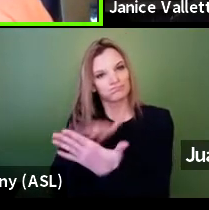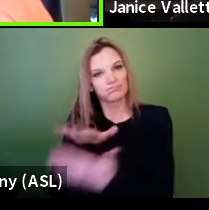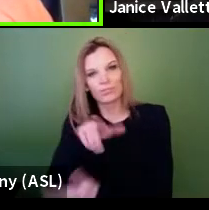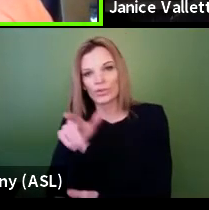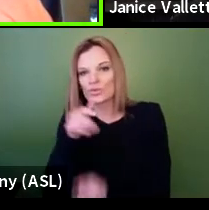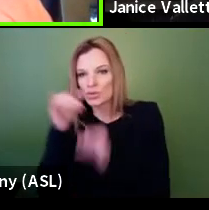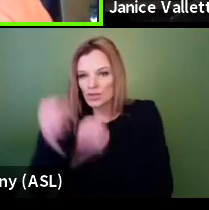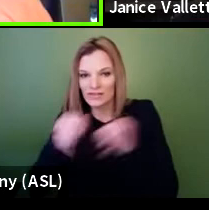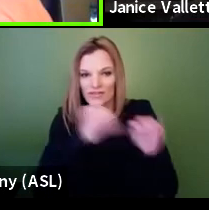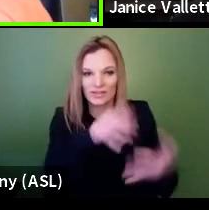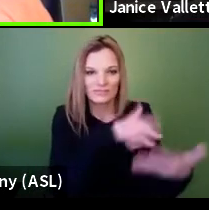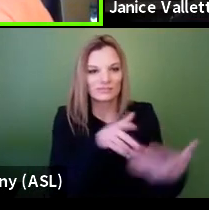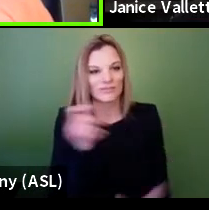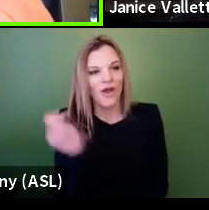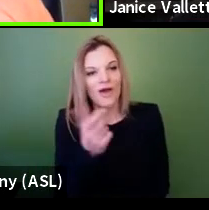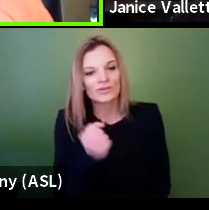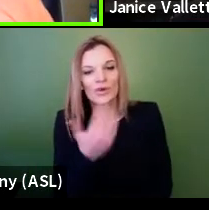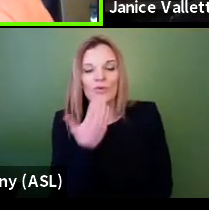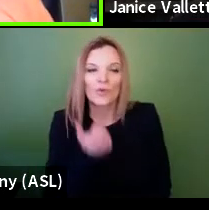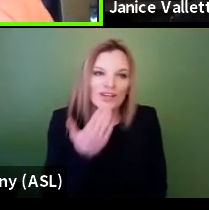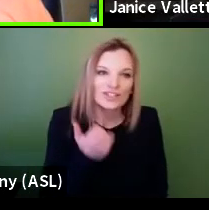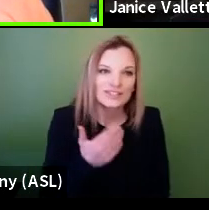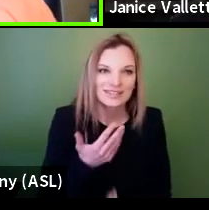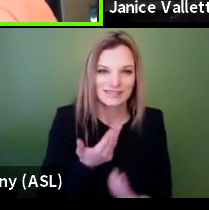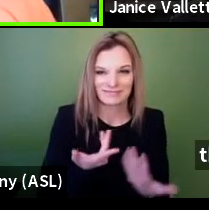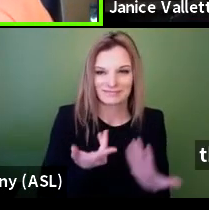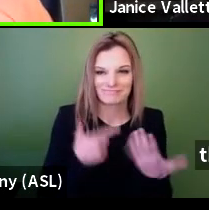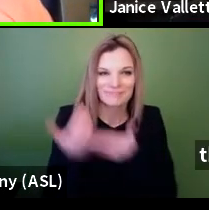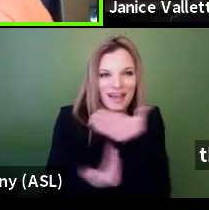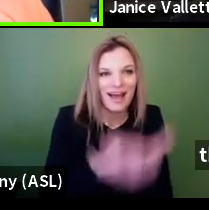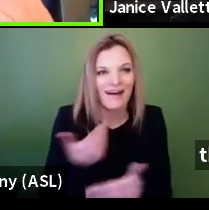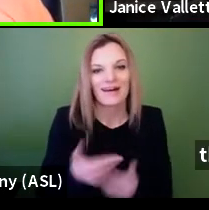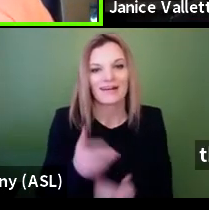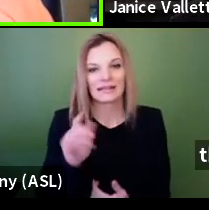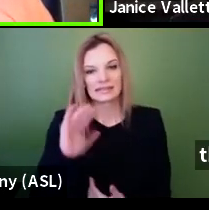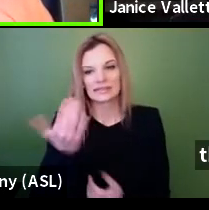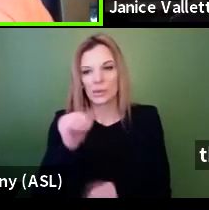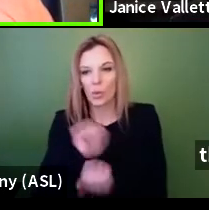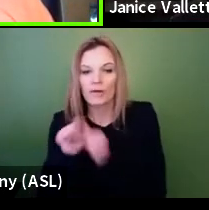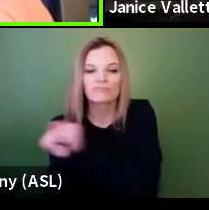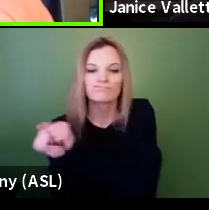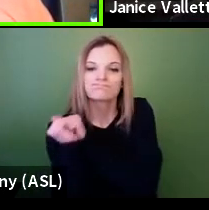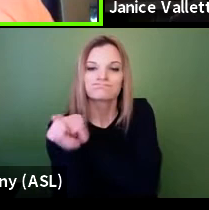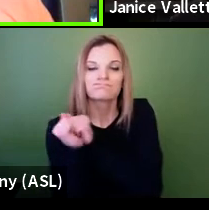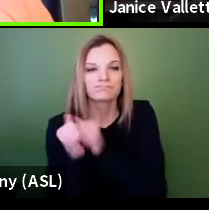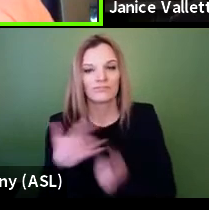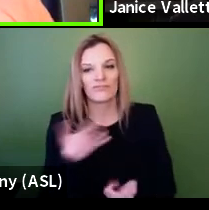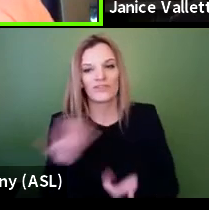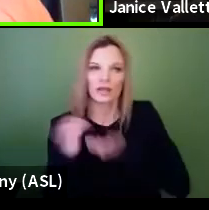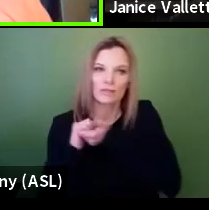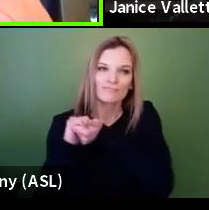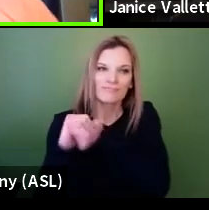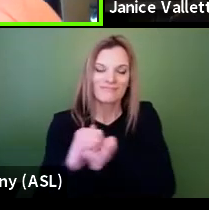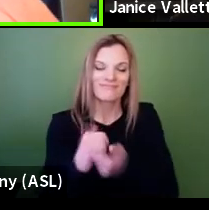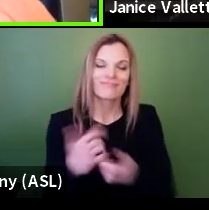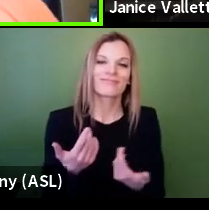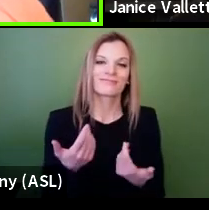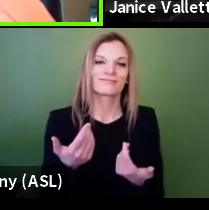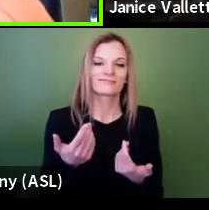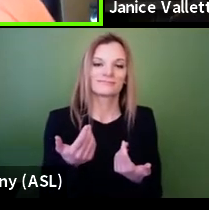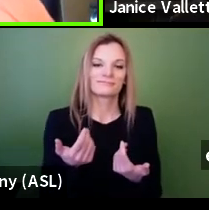so kind. Everybody, as Cynthia just said, everybody seems to work together so well. And it's like we're